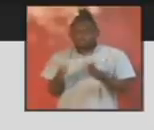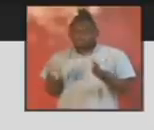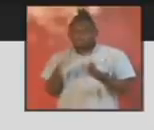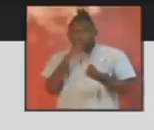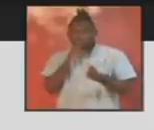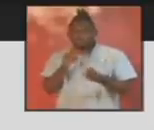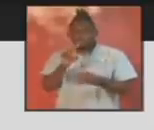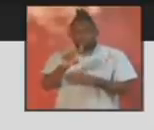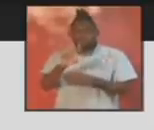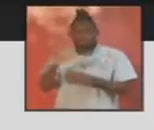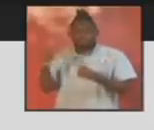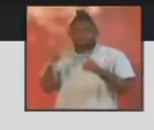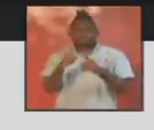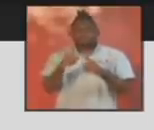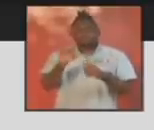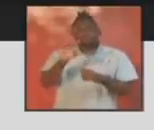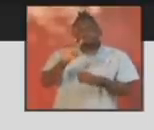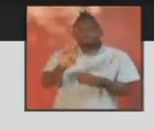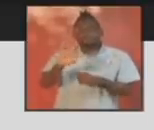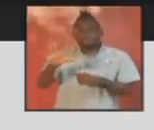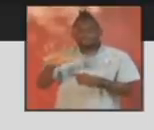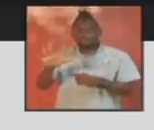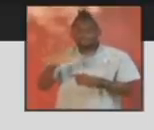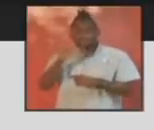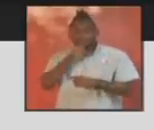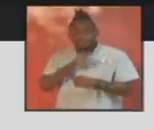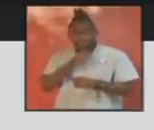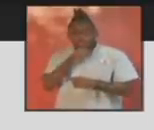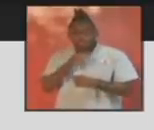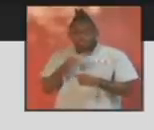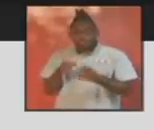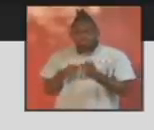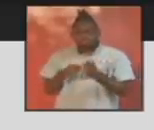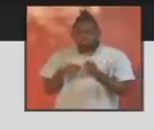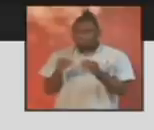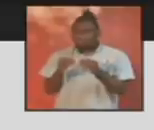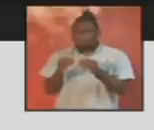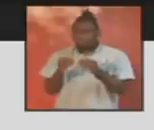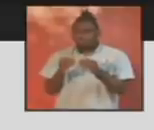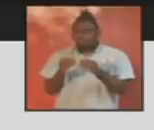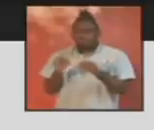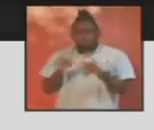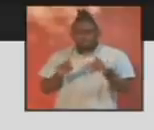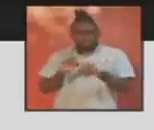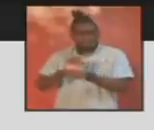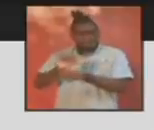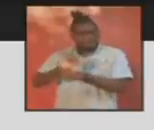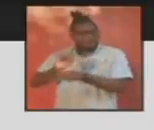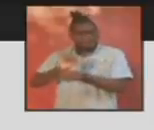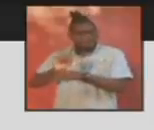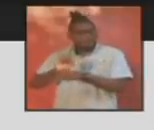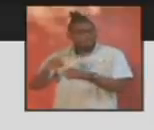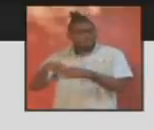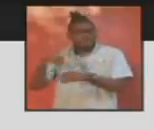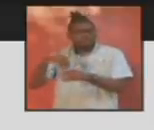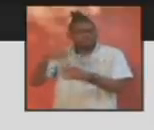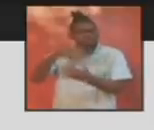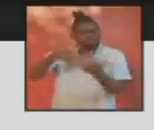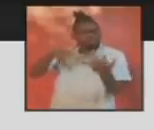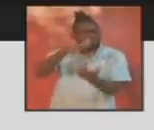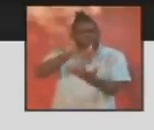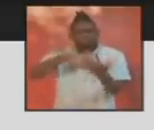group, representing mostly the active working population. We see the smaller numbers at the bottom of the